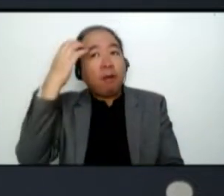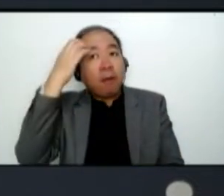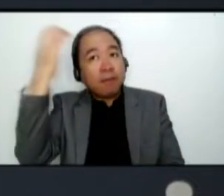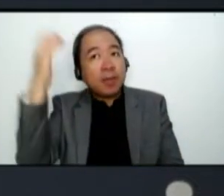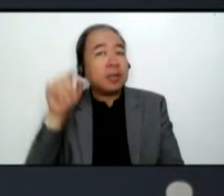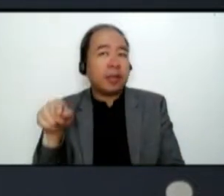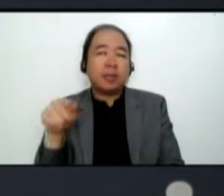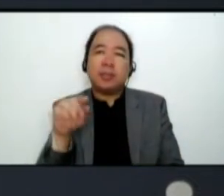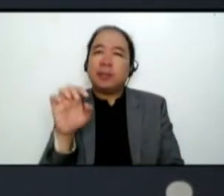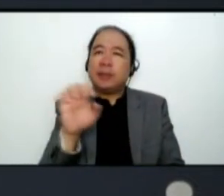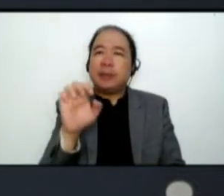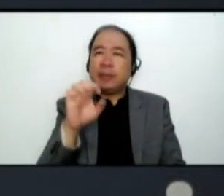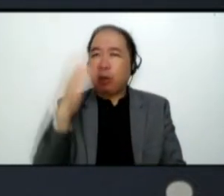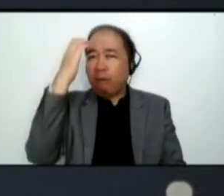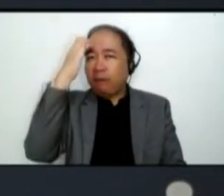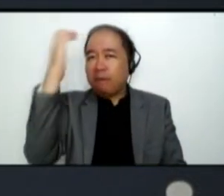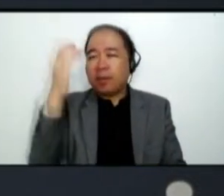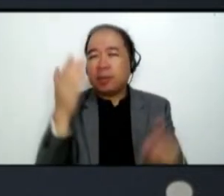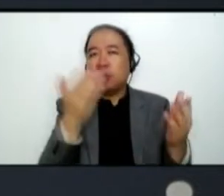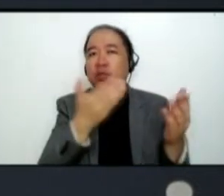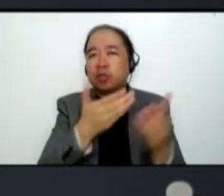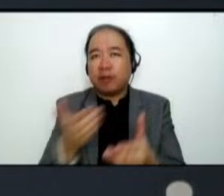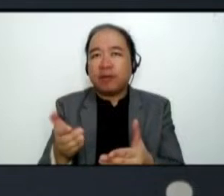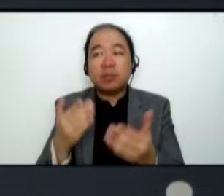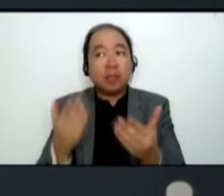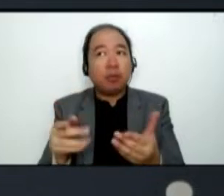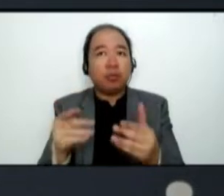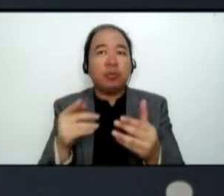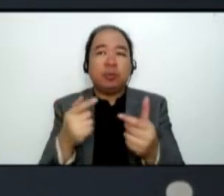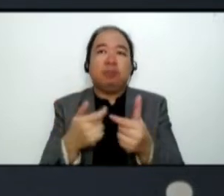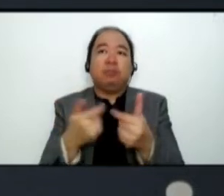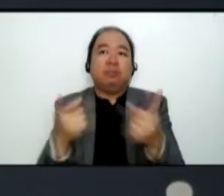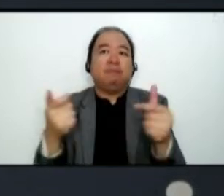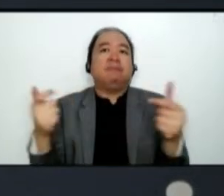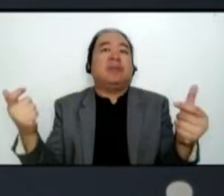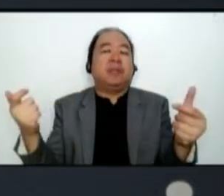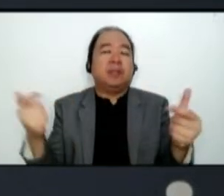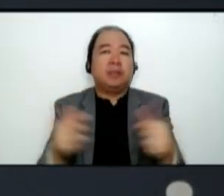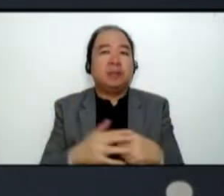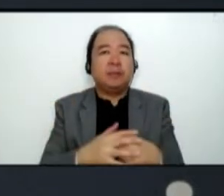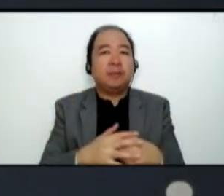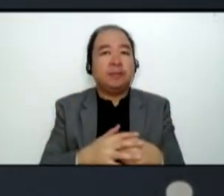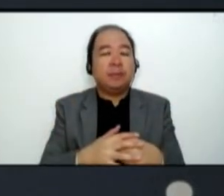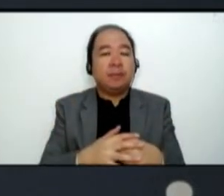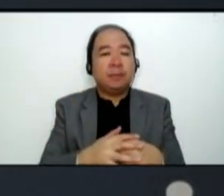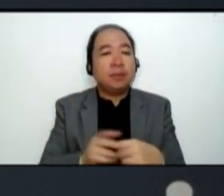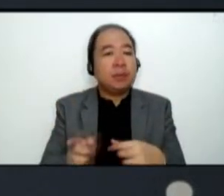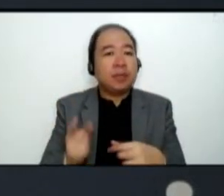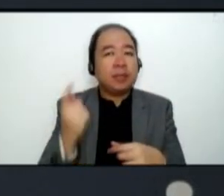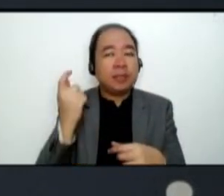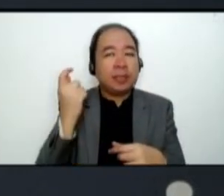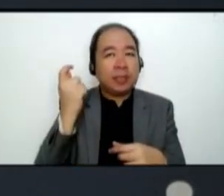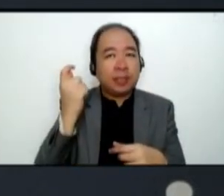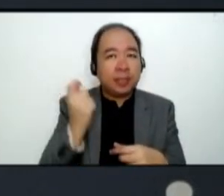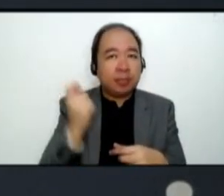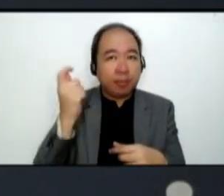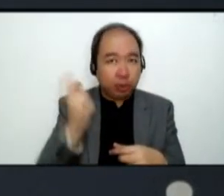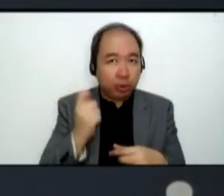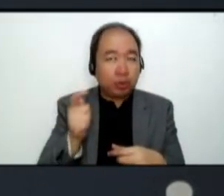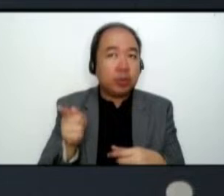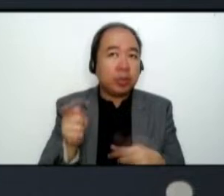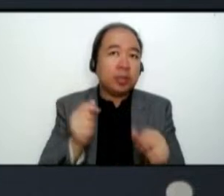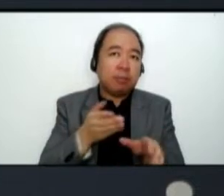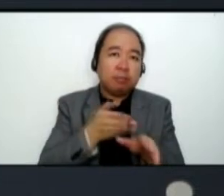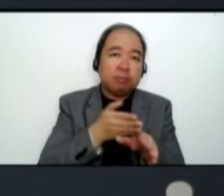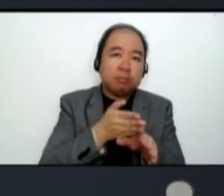and the government to citizen services are becoming big. In pension, India has direct benefit to bank